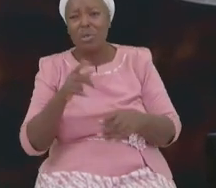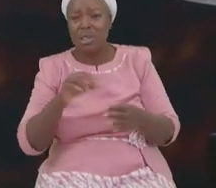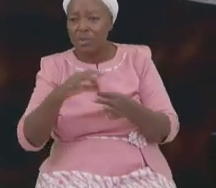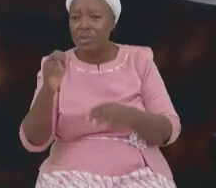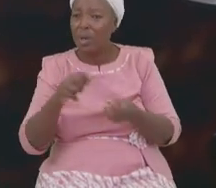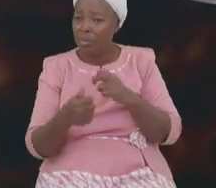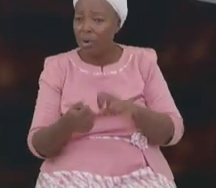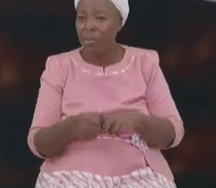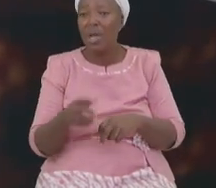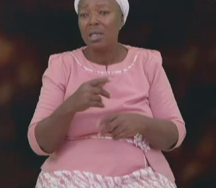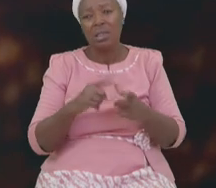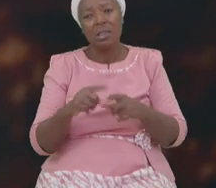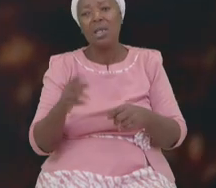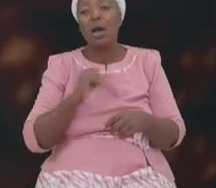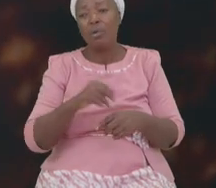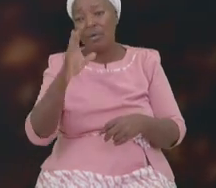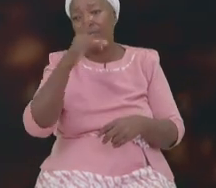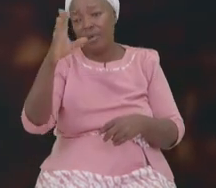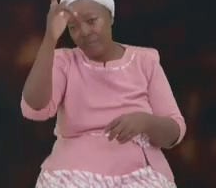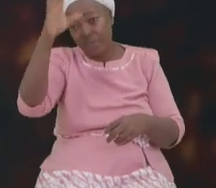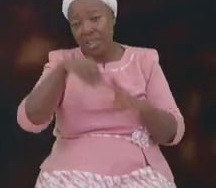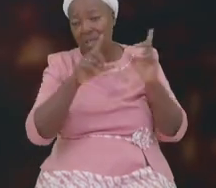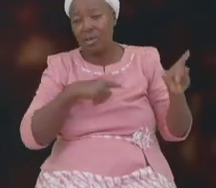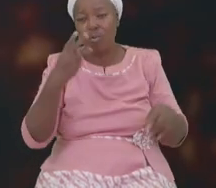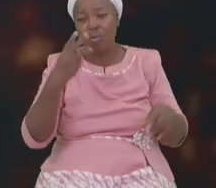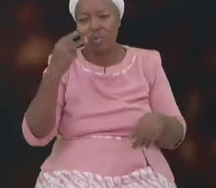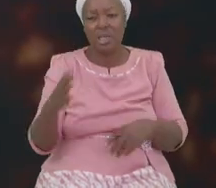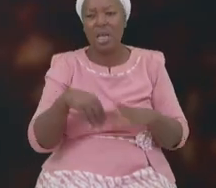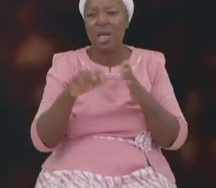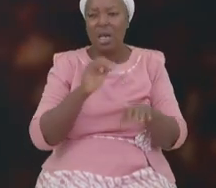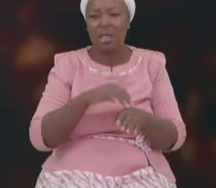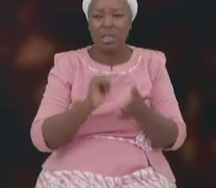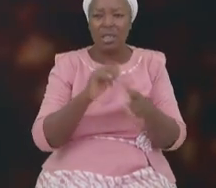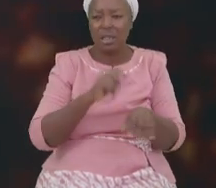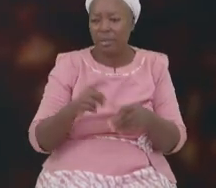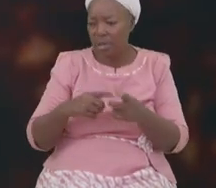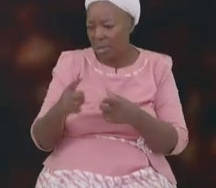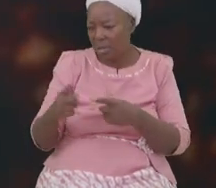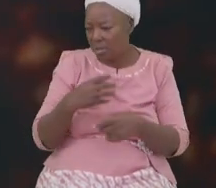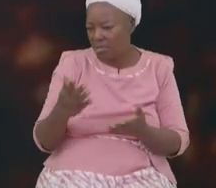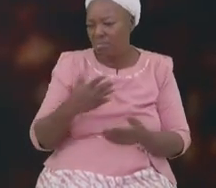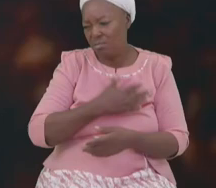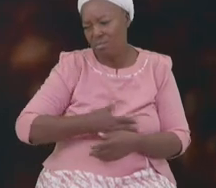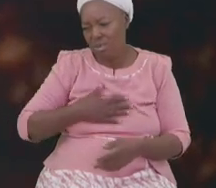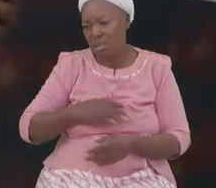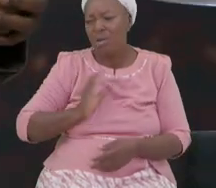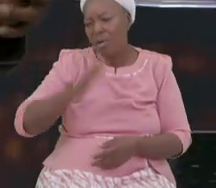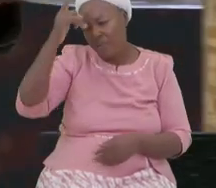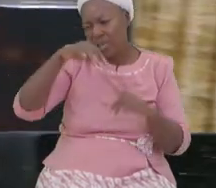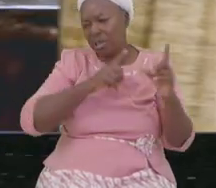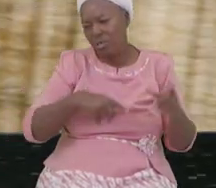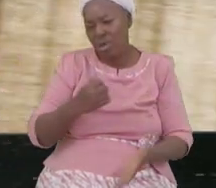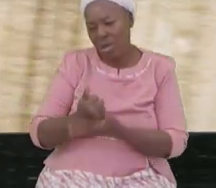I happened to be in South Africa at that time. And then they called me and they said, these twins have this problem.